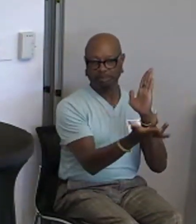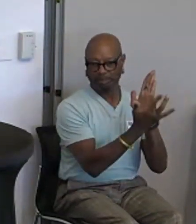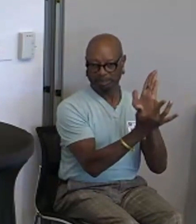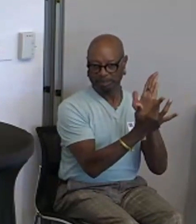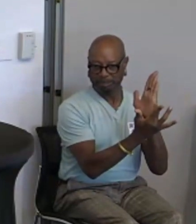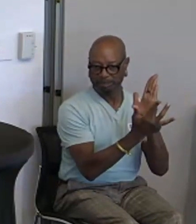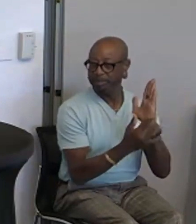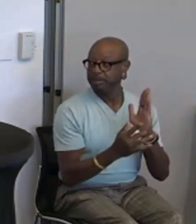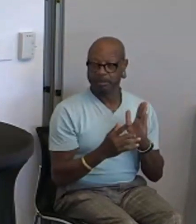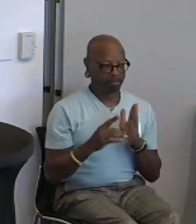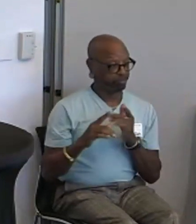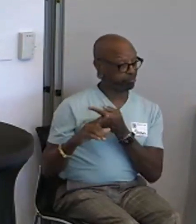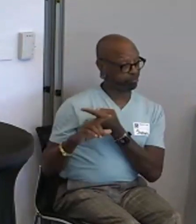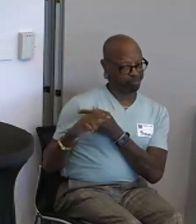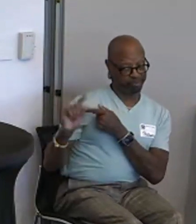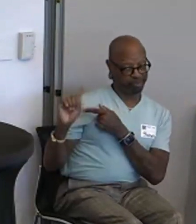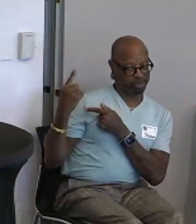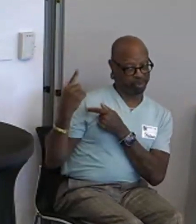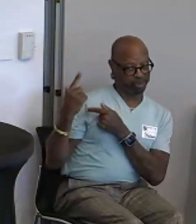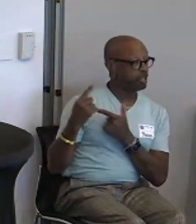I'm going to go first. Sure.